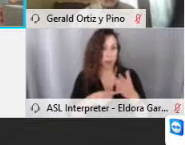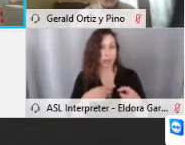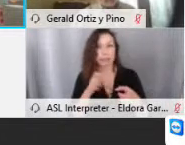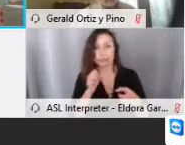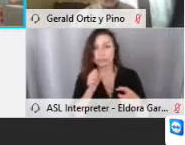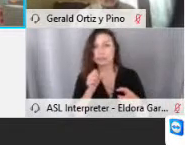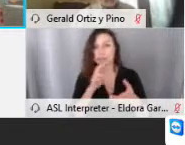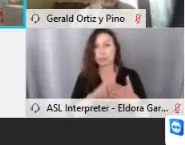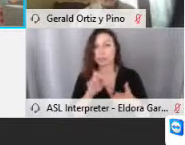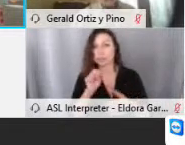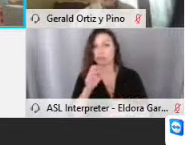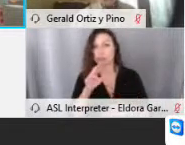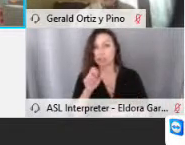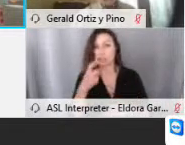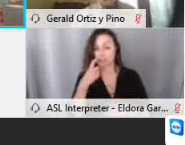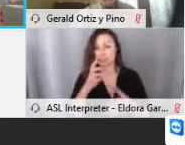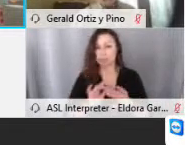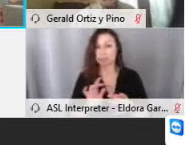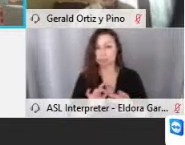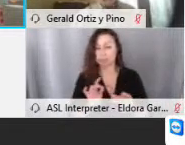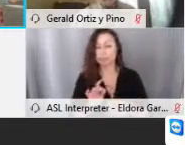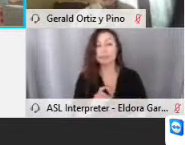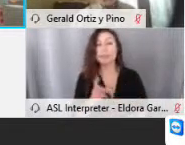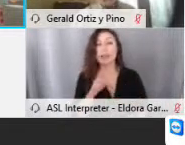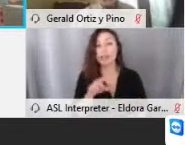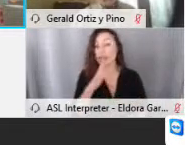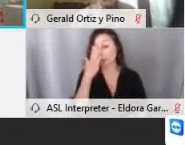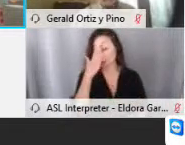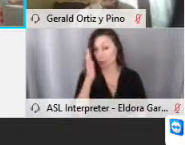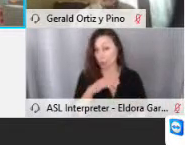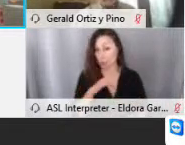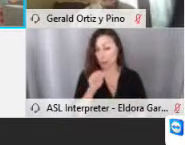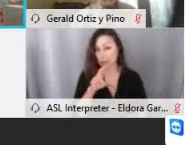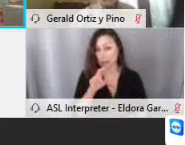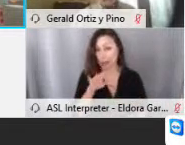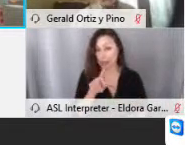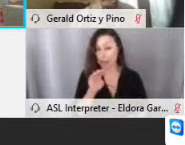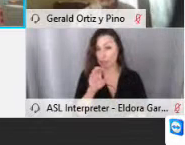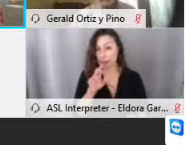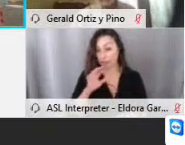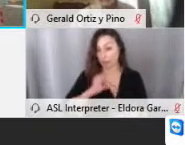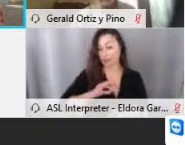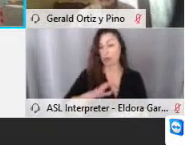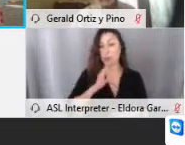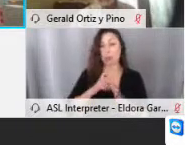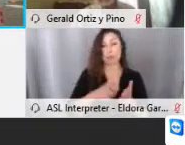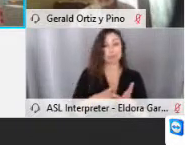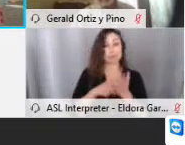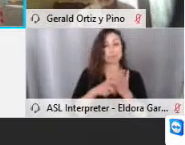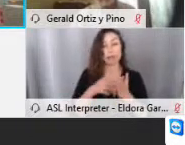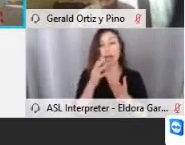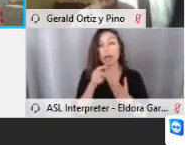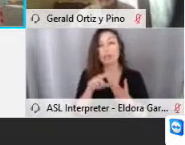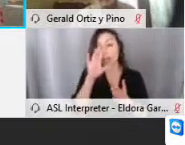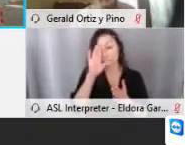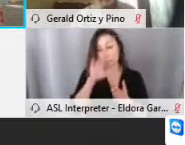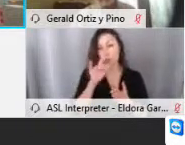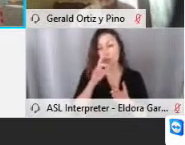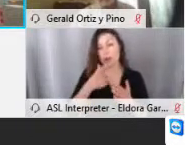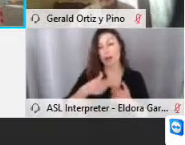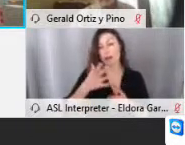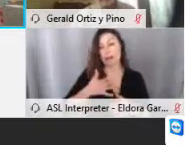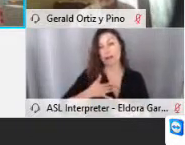just talked about. They knew that Medicaid benefits would be necessary, and they also knew that there was a